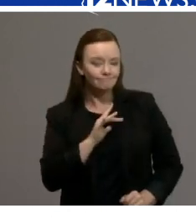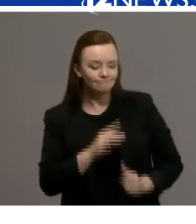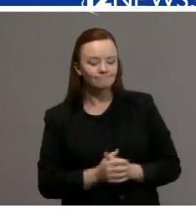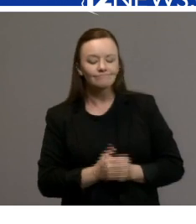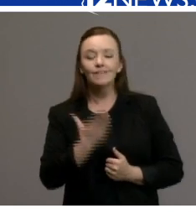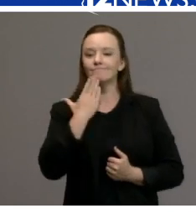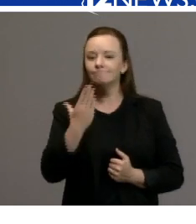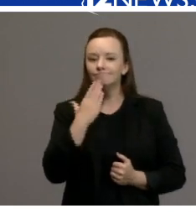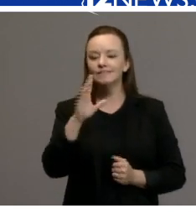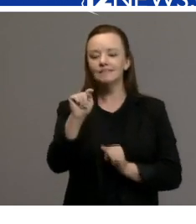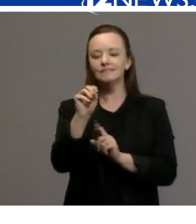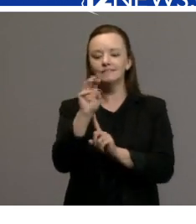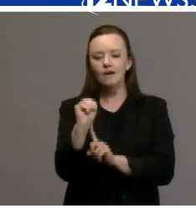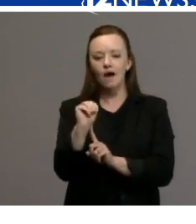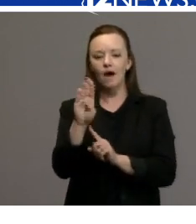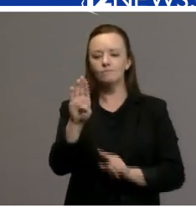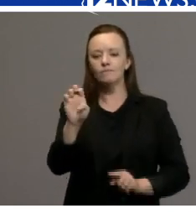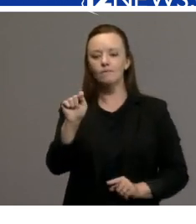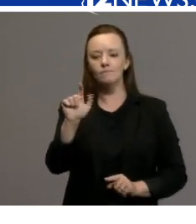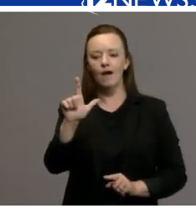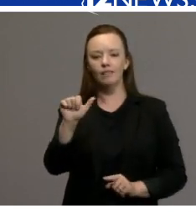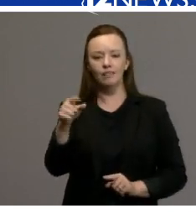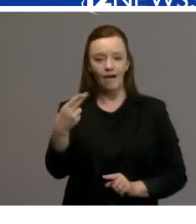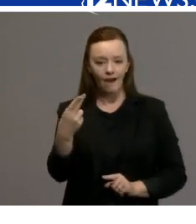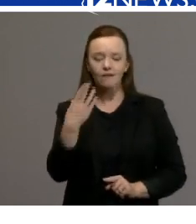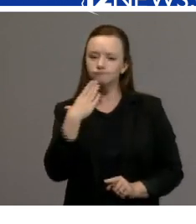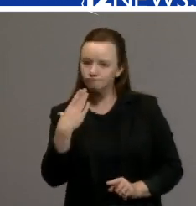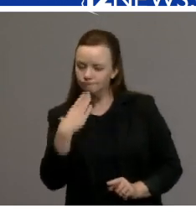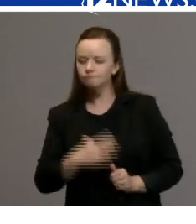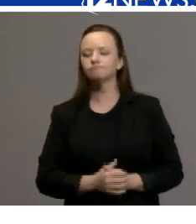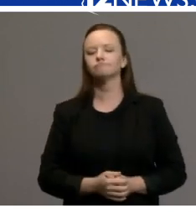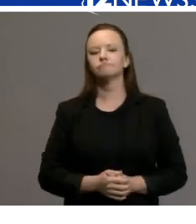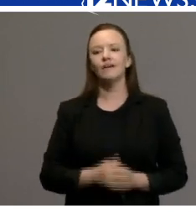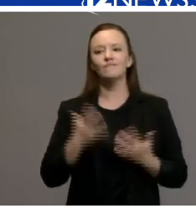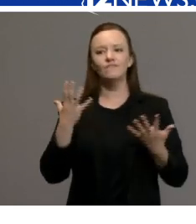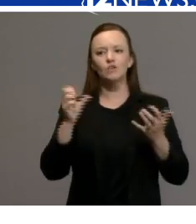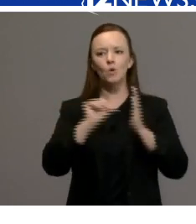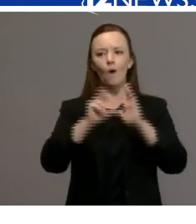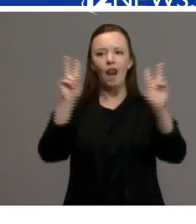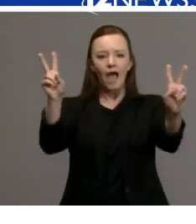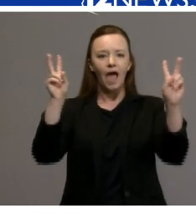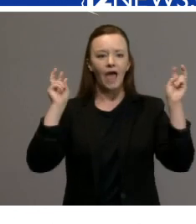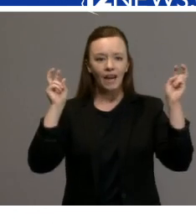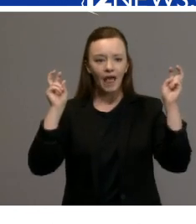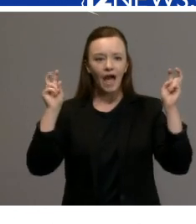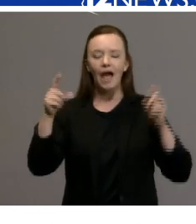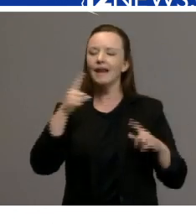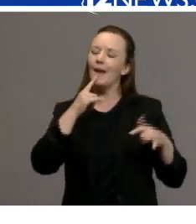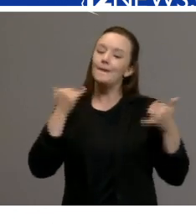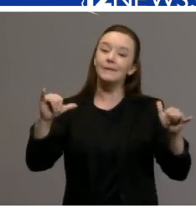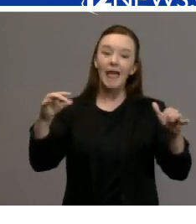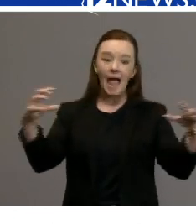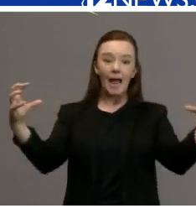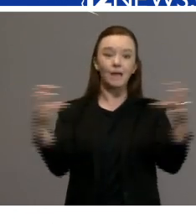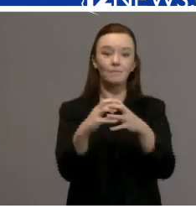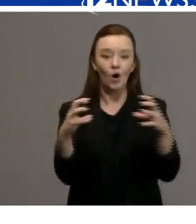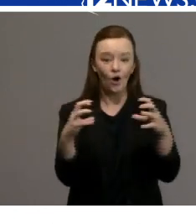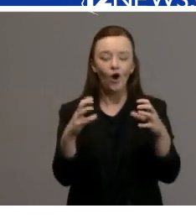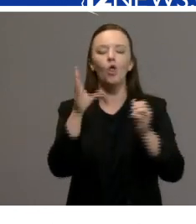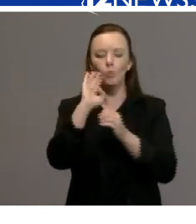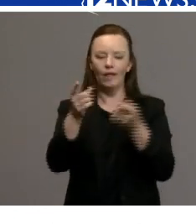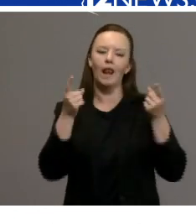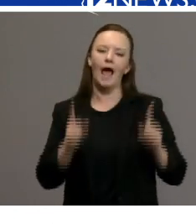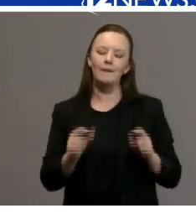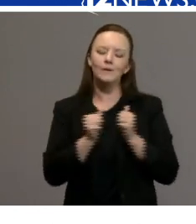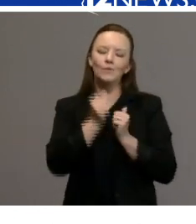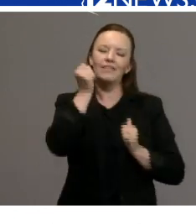Betlak. And if you're looking for a headline, it would be that play ball is going to happen with Arizona Little League,